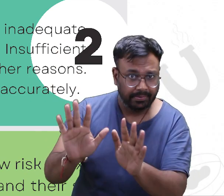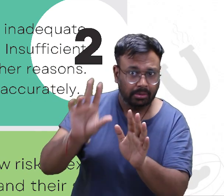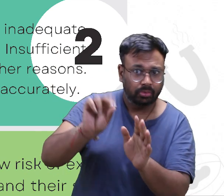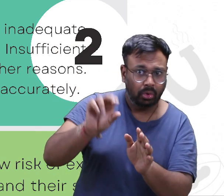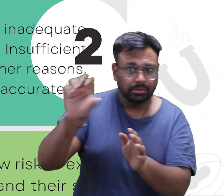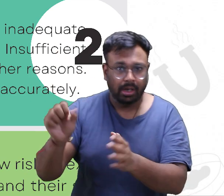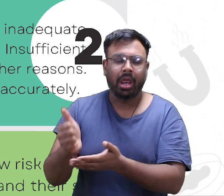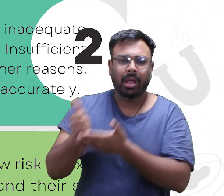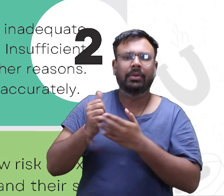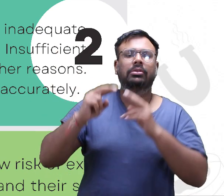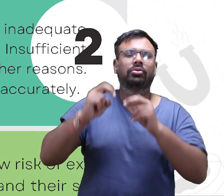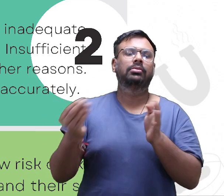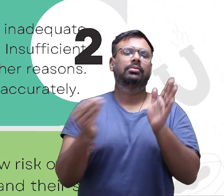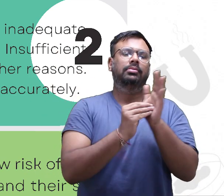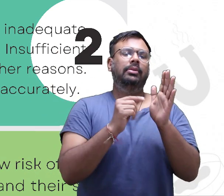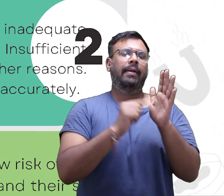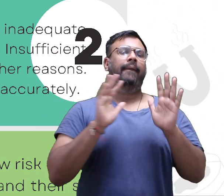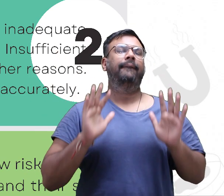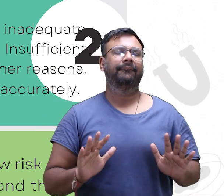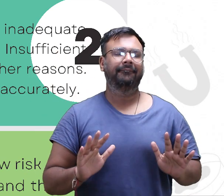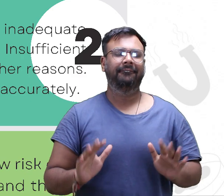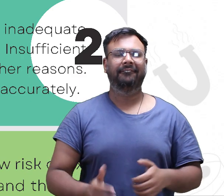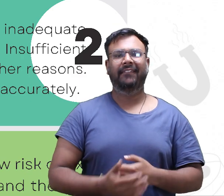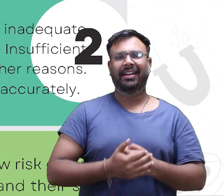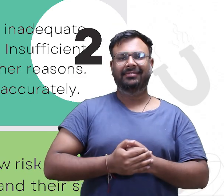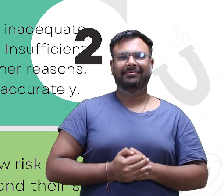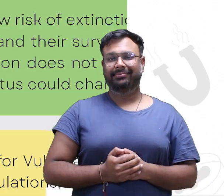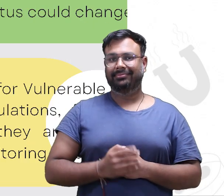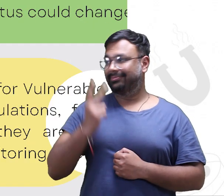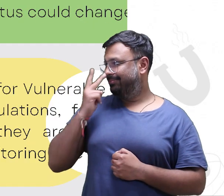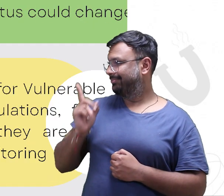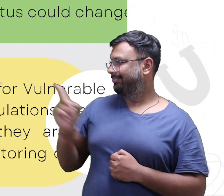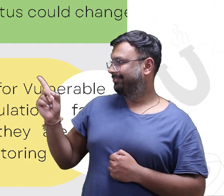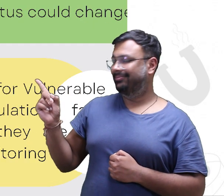species extinction risk accurately.